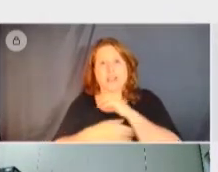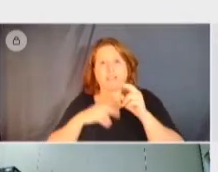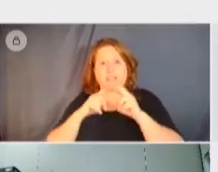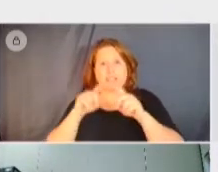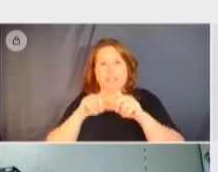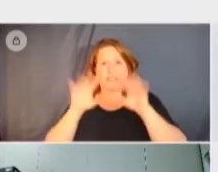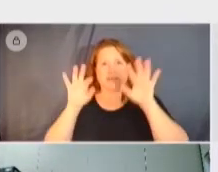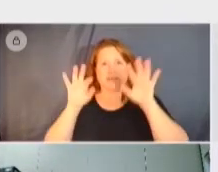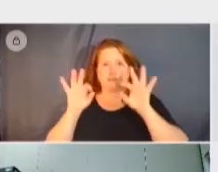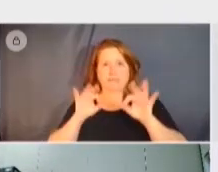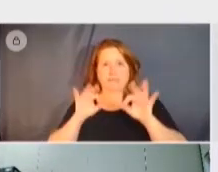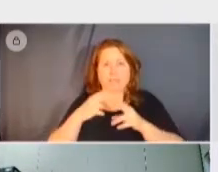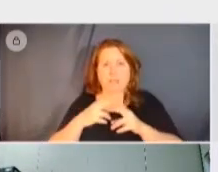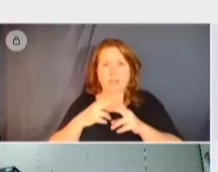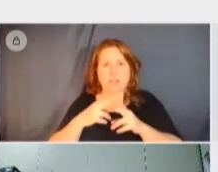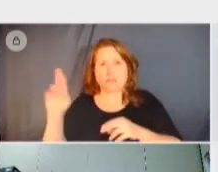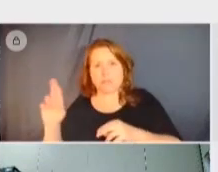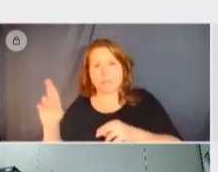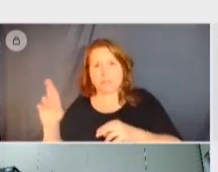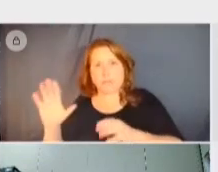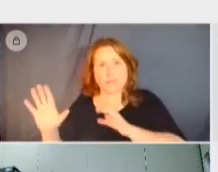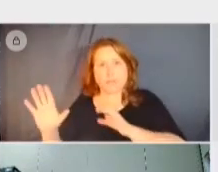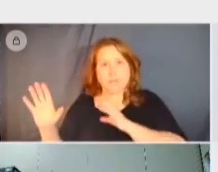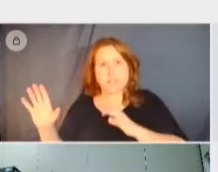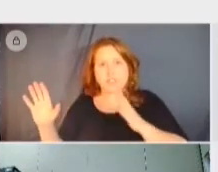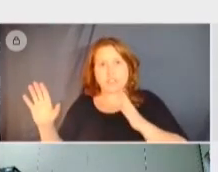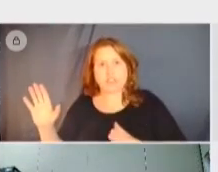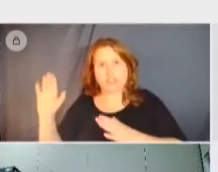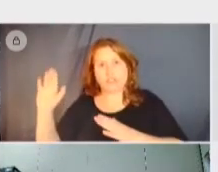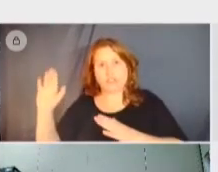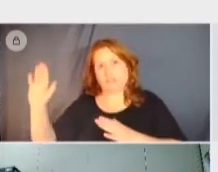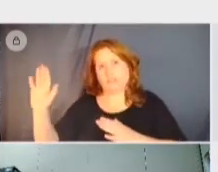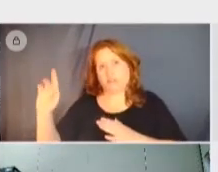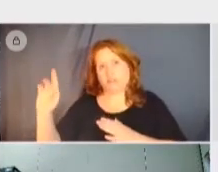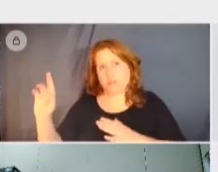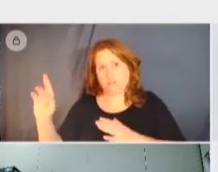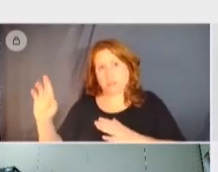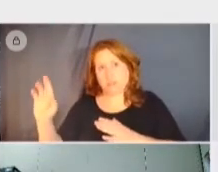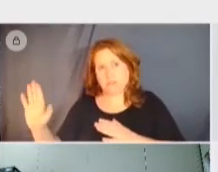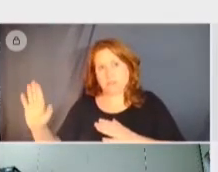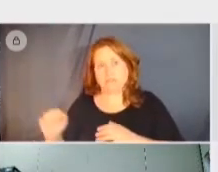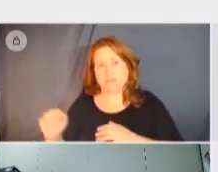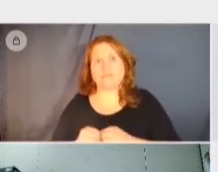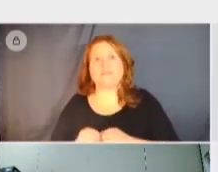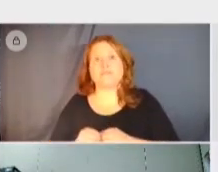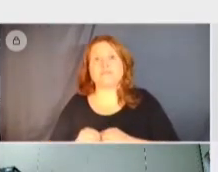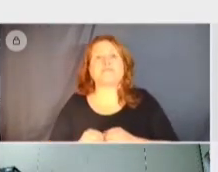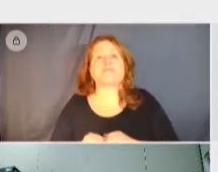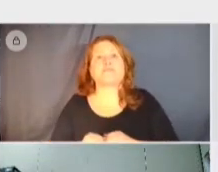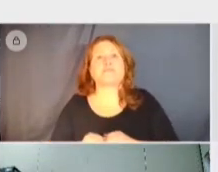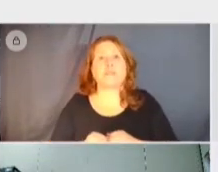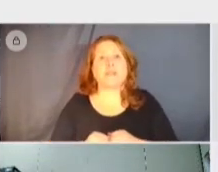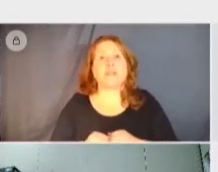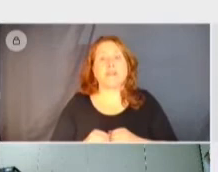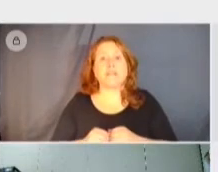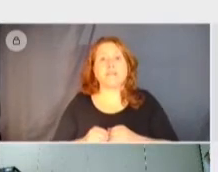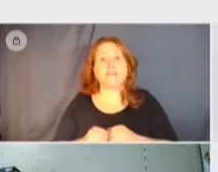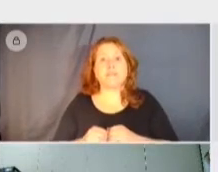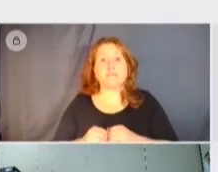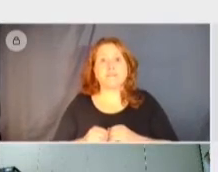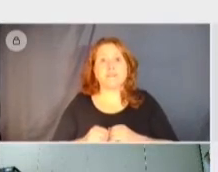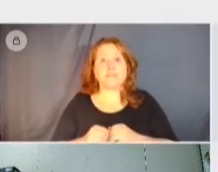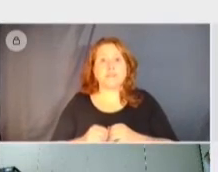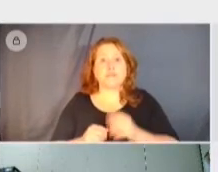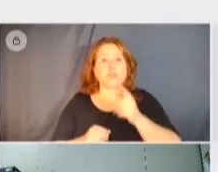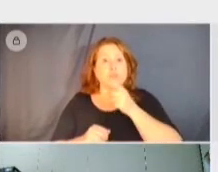board. We have been supporting them as they kind of get their footing, and we anticipate going out again for another in-person visit to